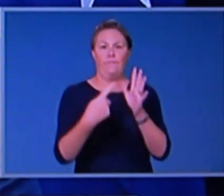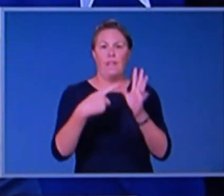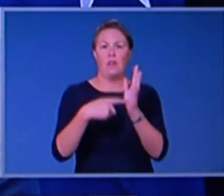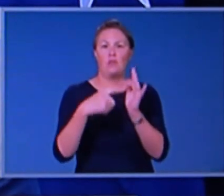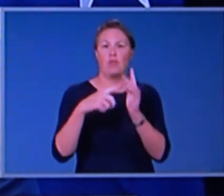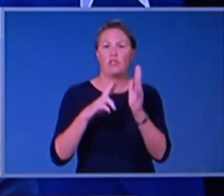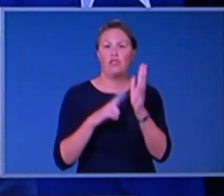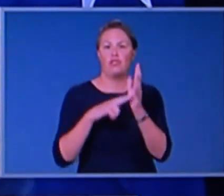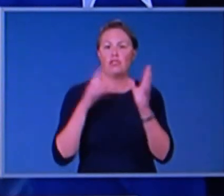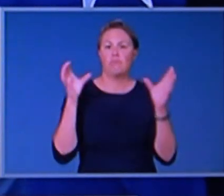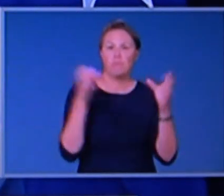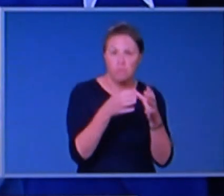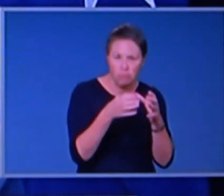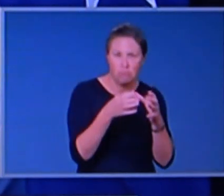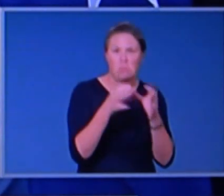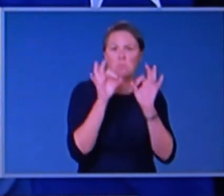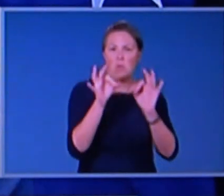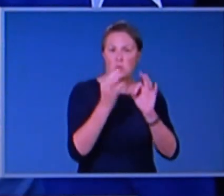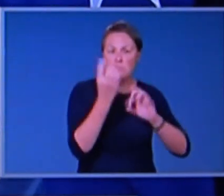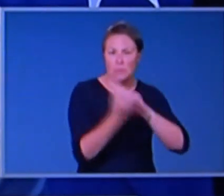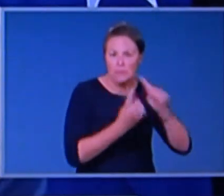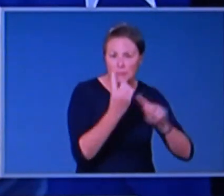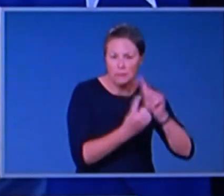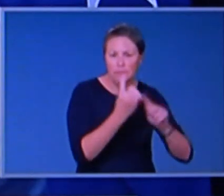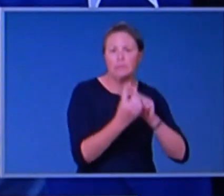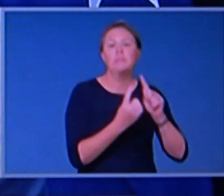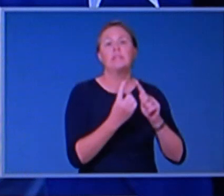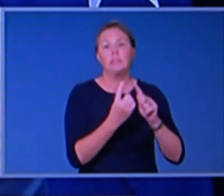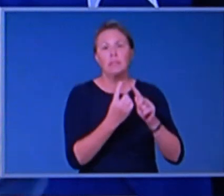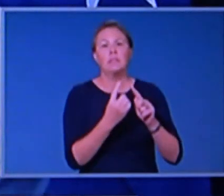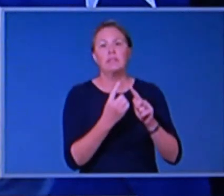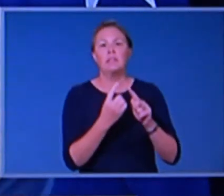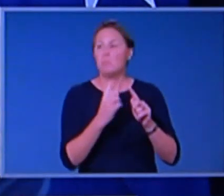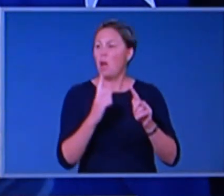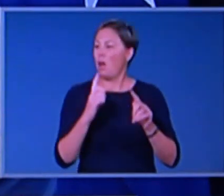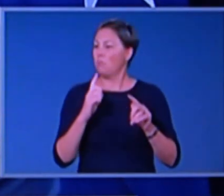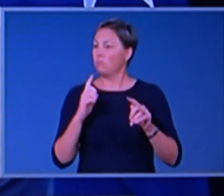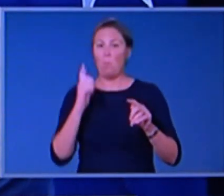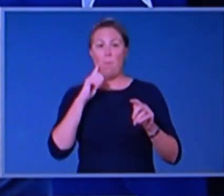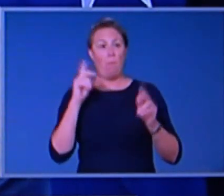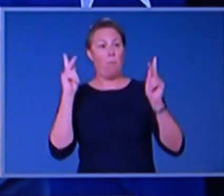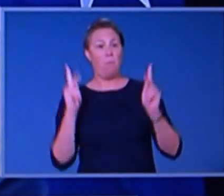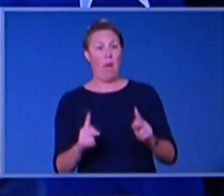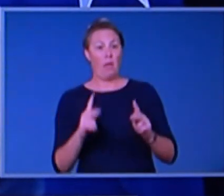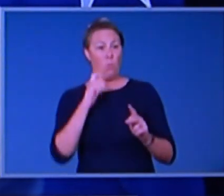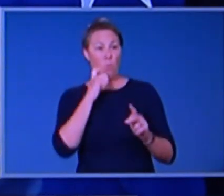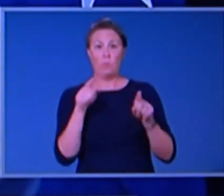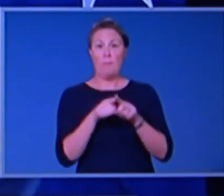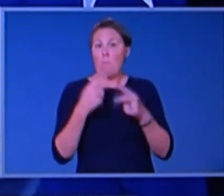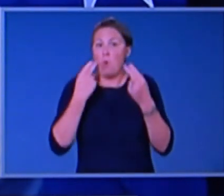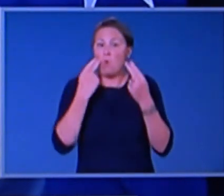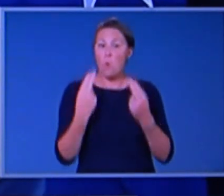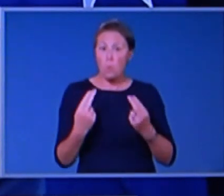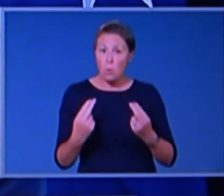other days of sittings will be pursued when we return in more or less the same form, ensuring that